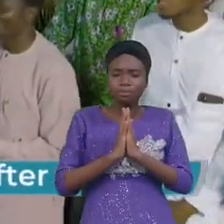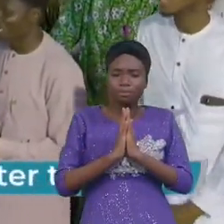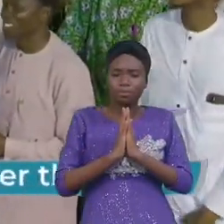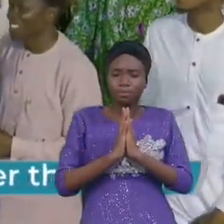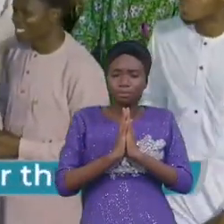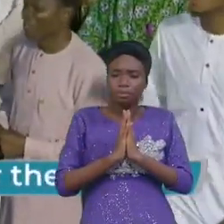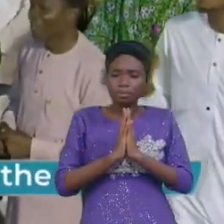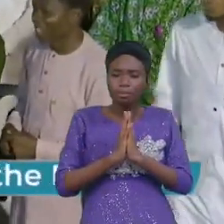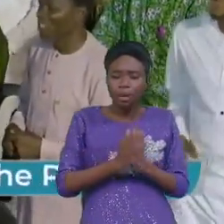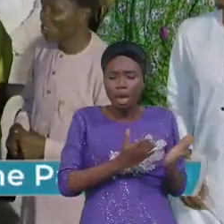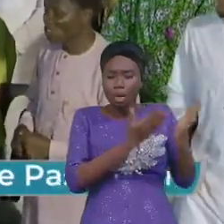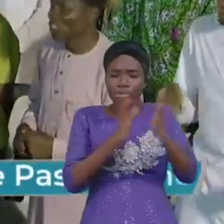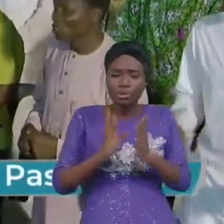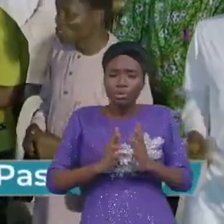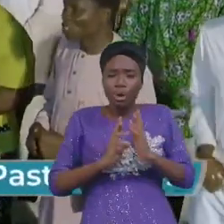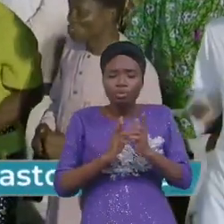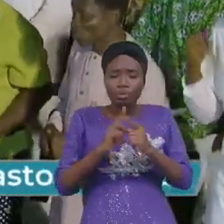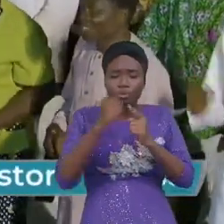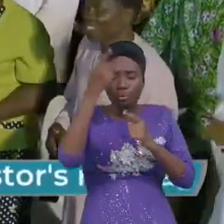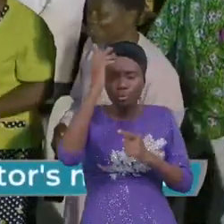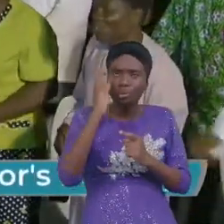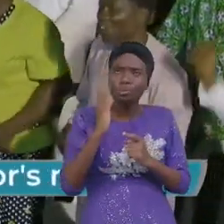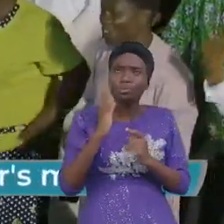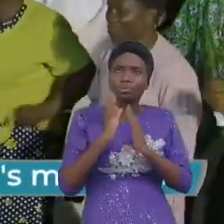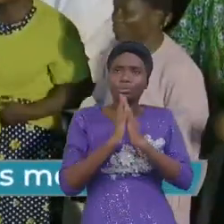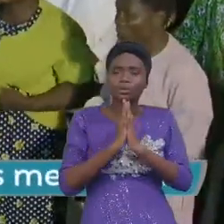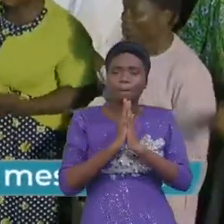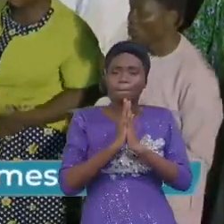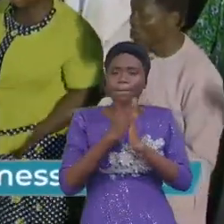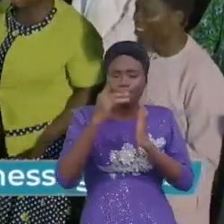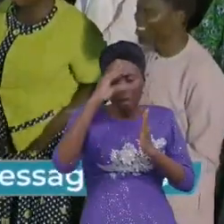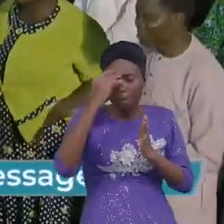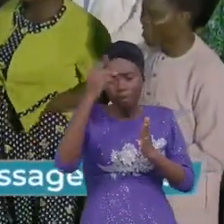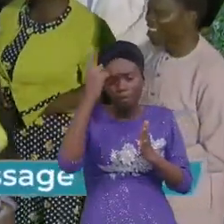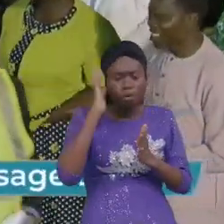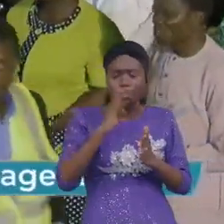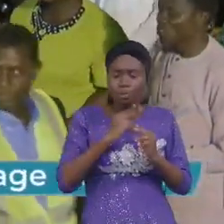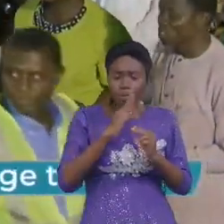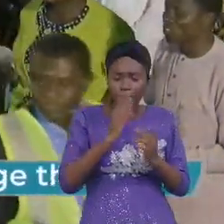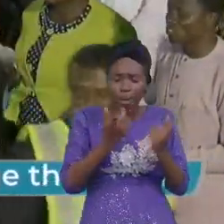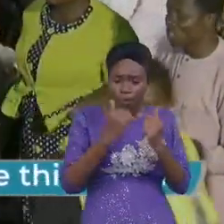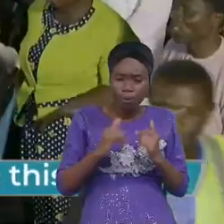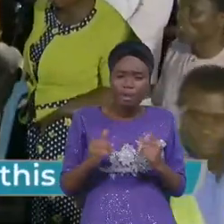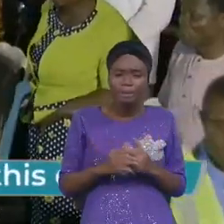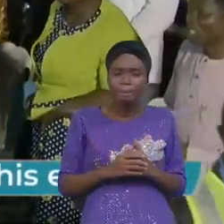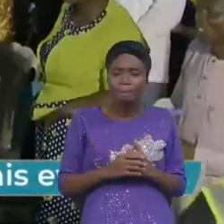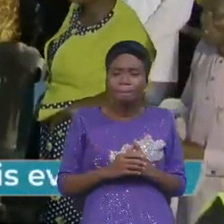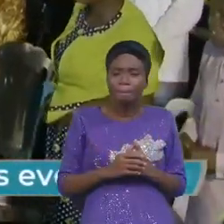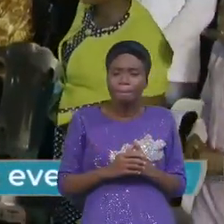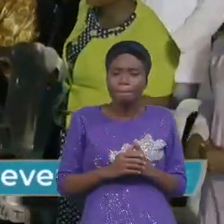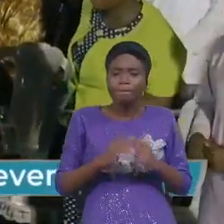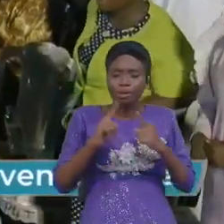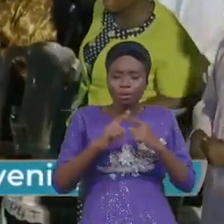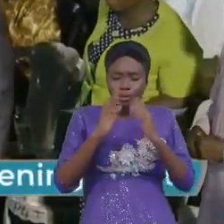Present your request to the Lord. The man of God will soon be coming to pray